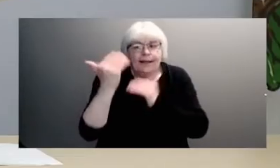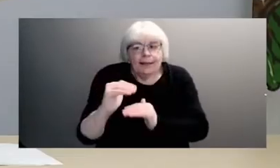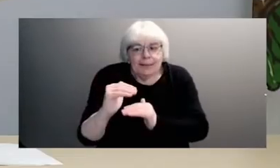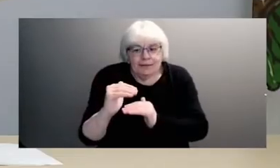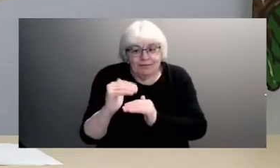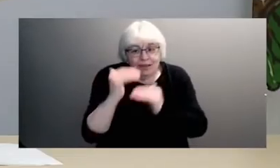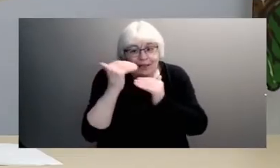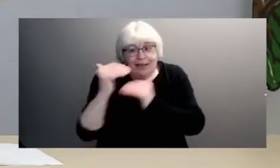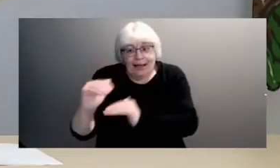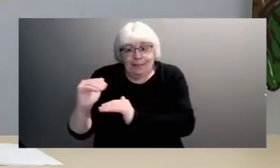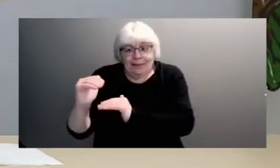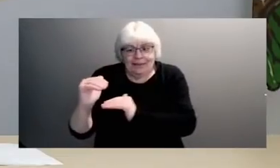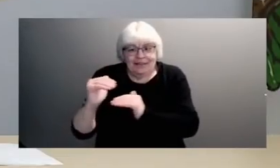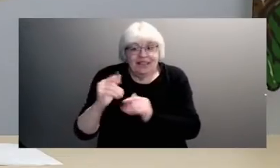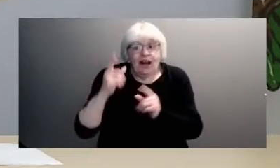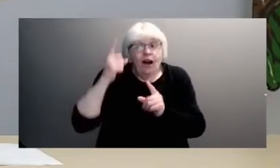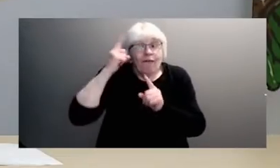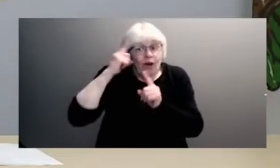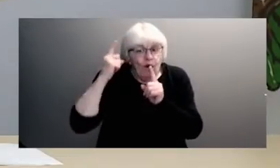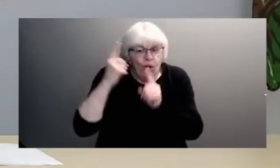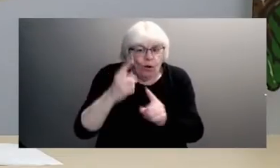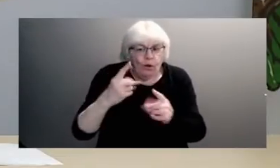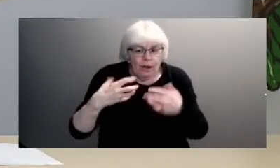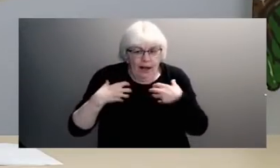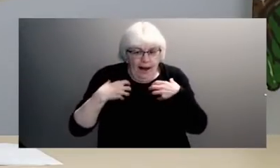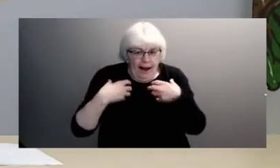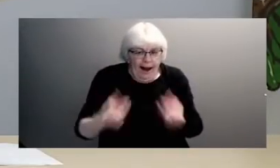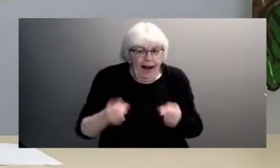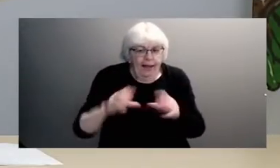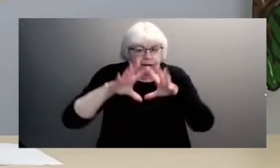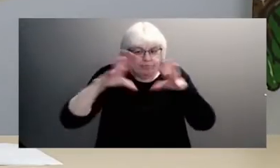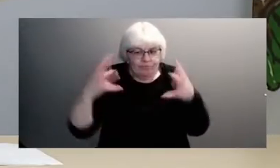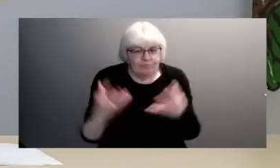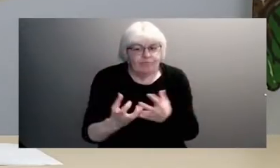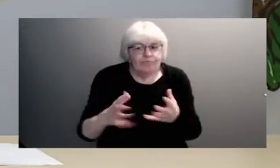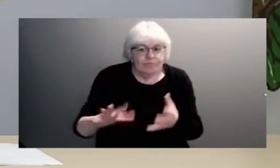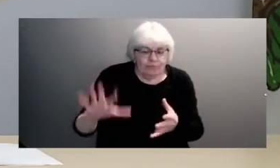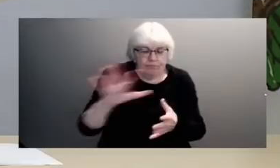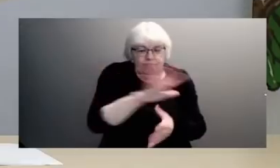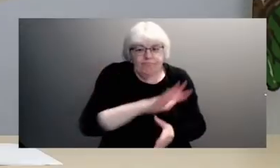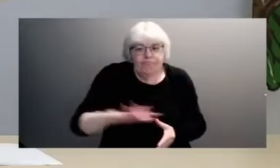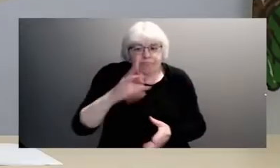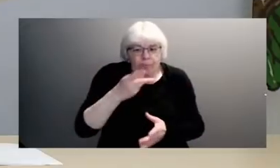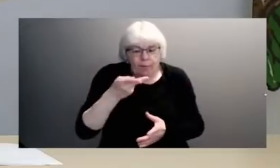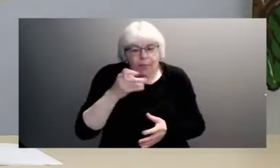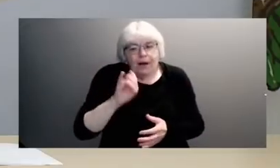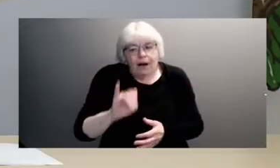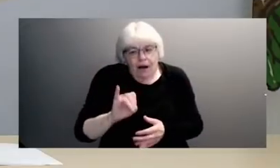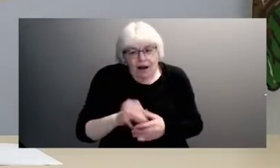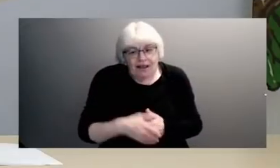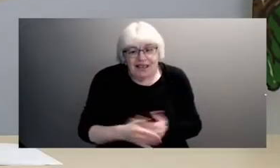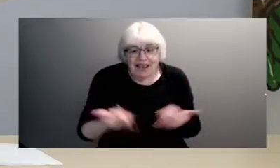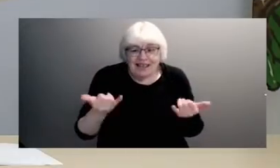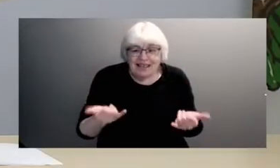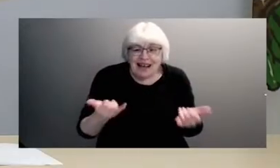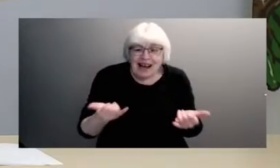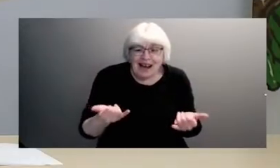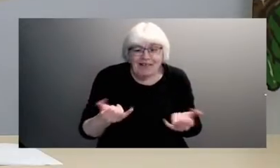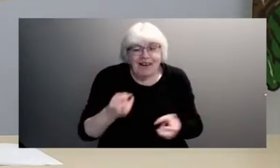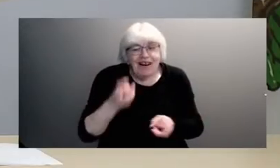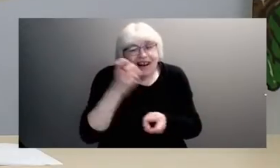As I said, I understand the timing of these additional measures is not good as we enter this season. And the festive season is a